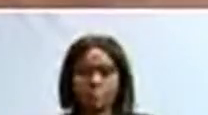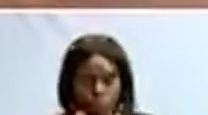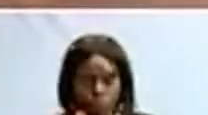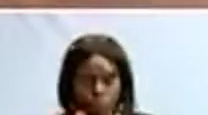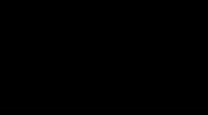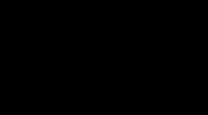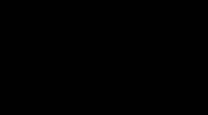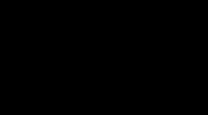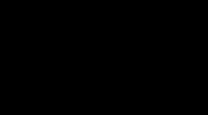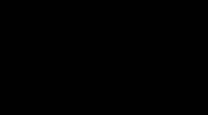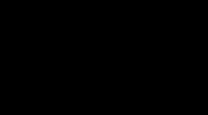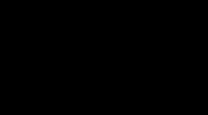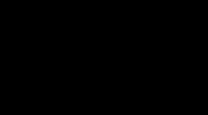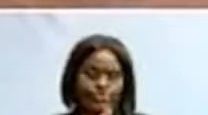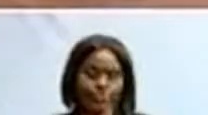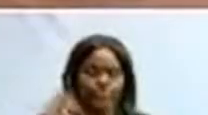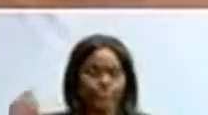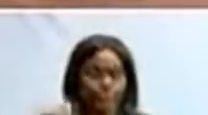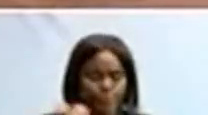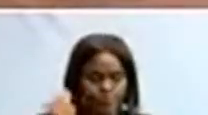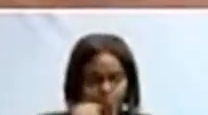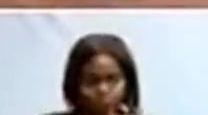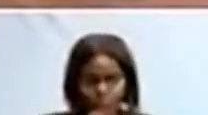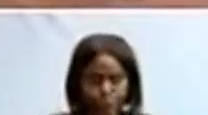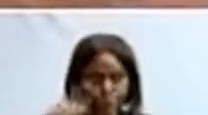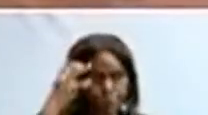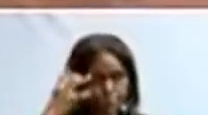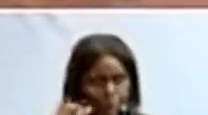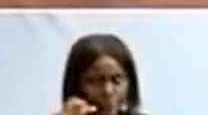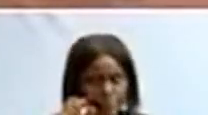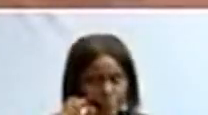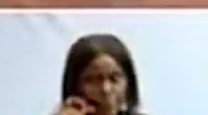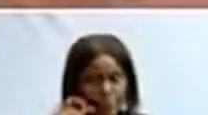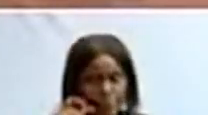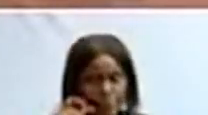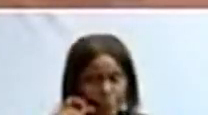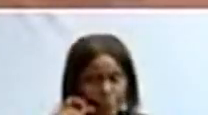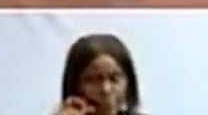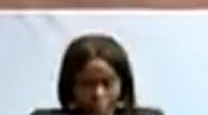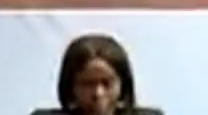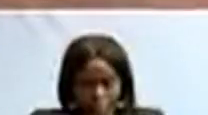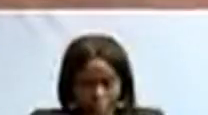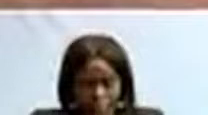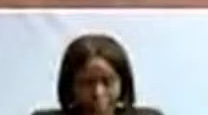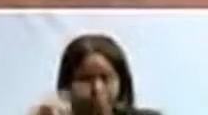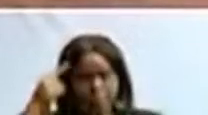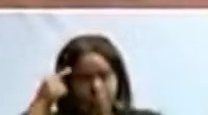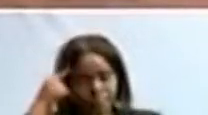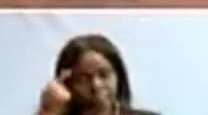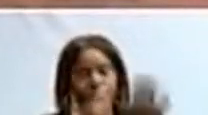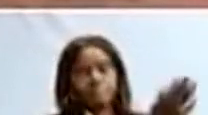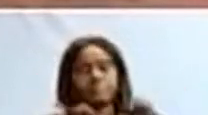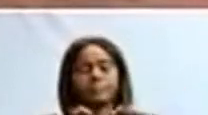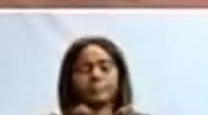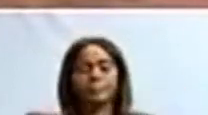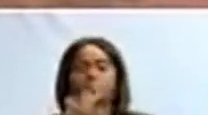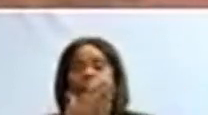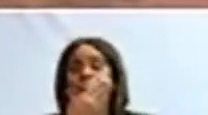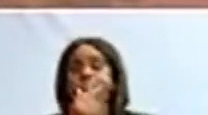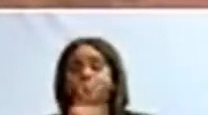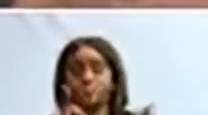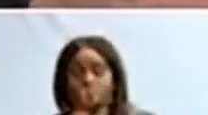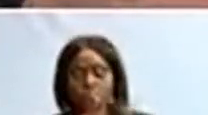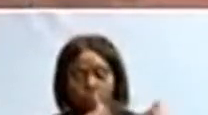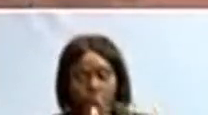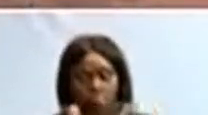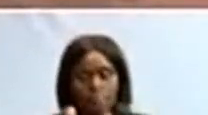mandate to recruit such officers is with Government Service Commission. Action